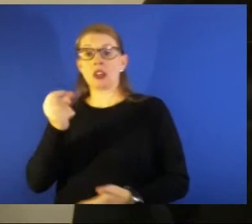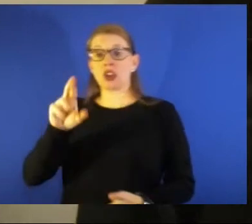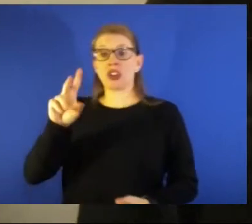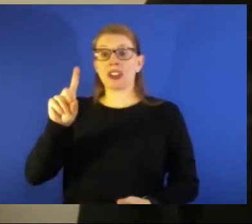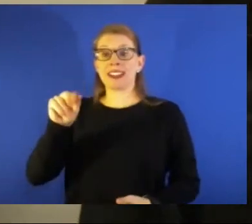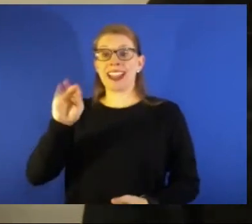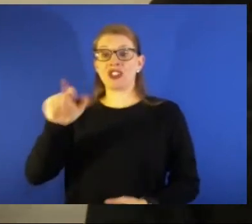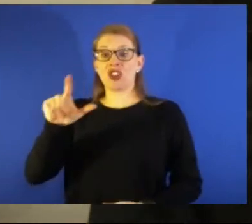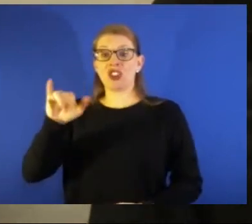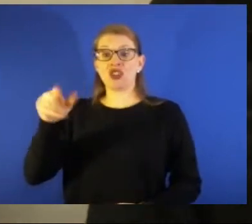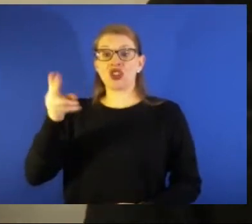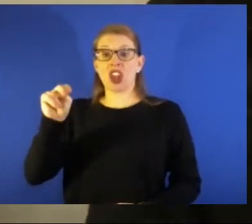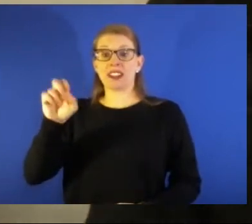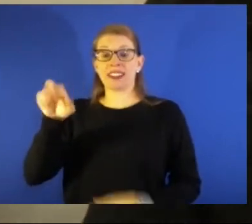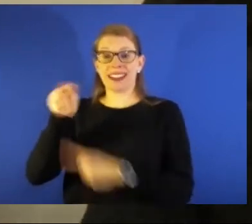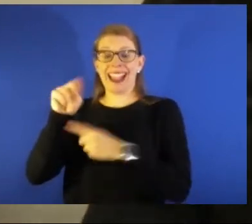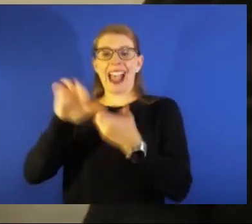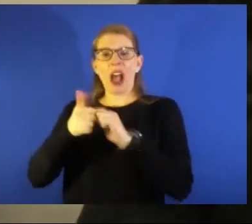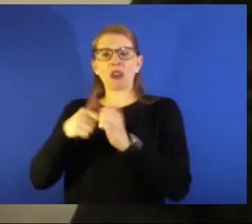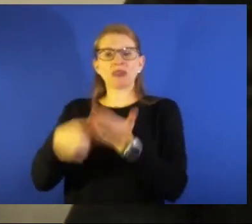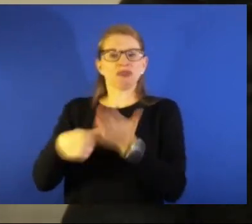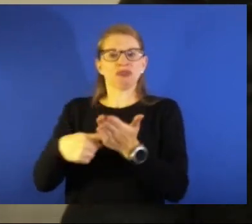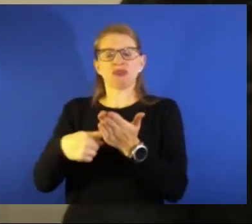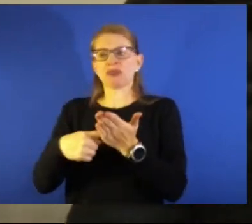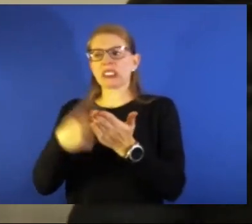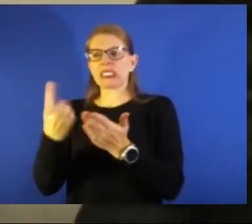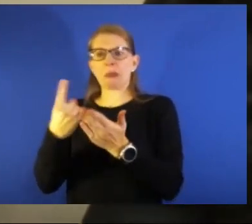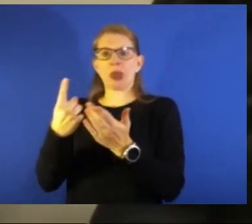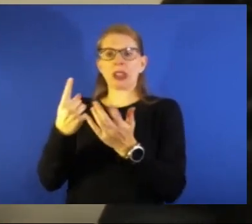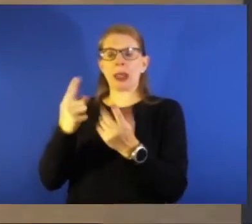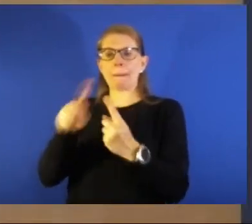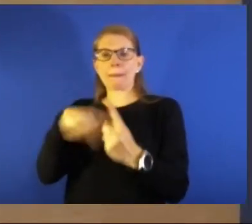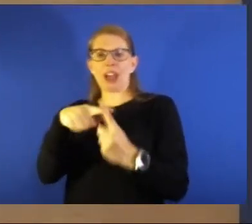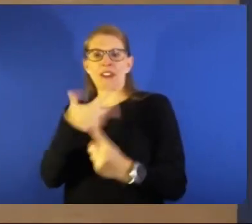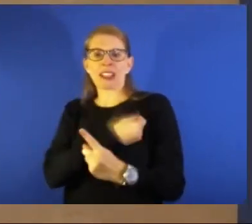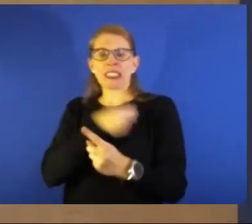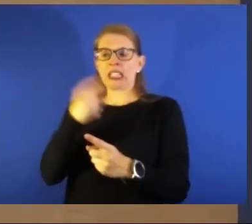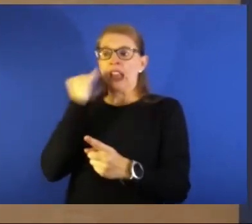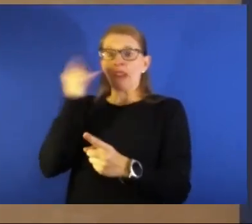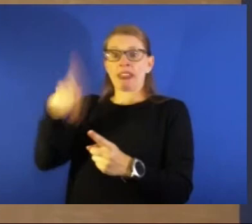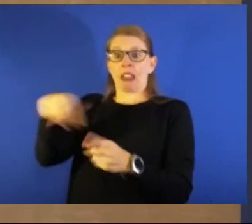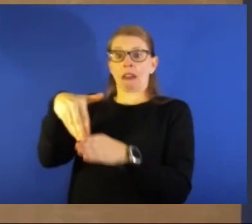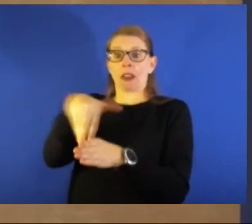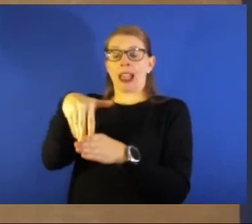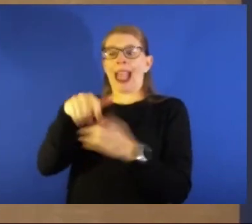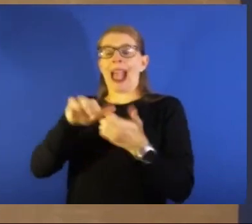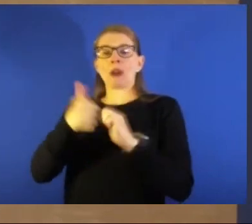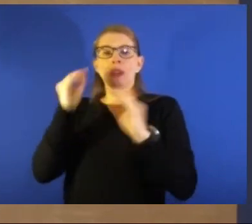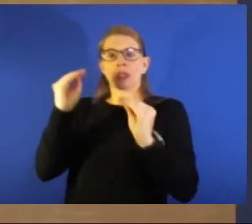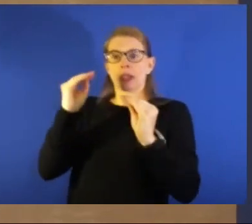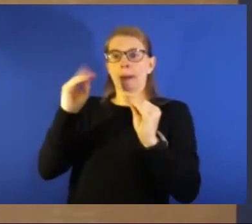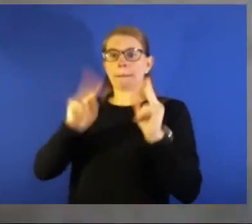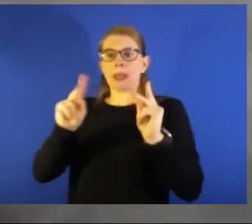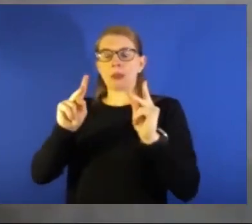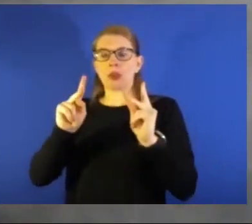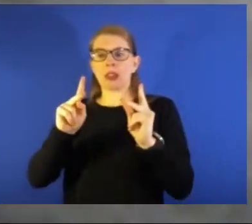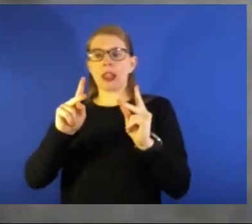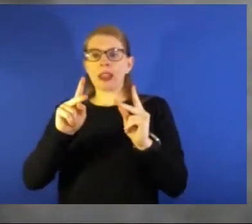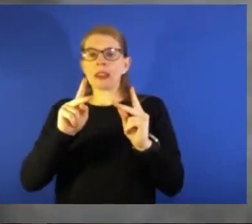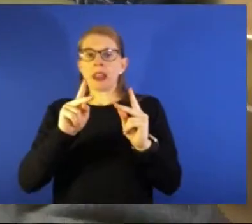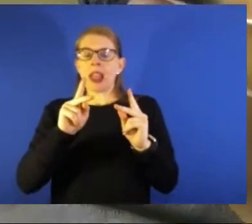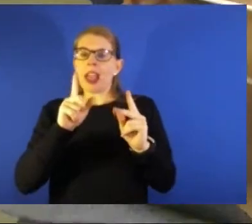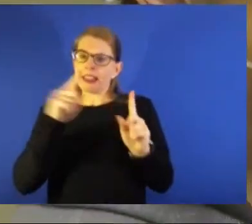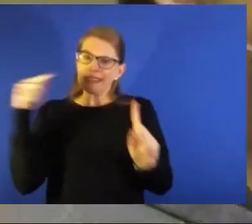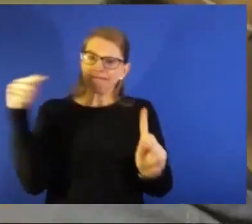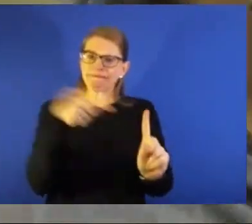the vaccine, what to say to someone still on the fence about the vaccine, how to best educate others and send them after the right direction,